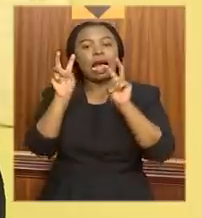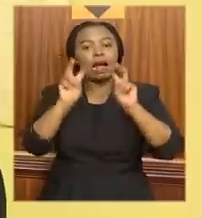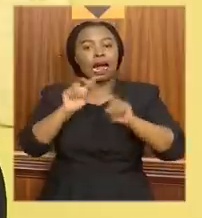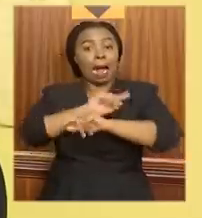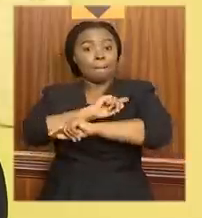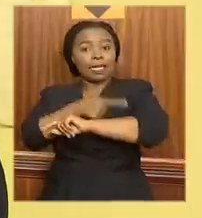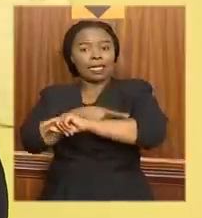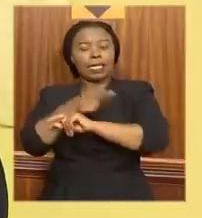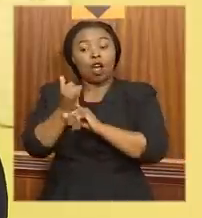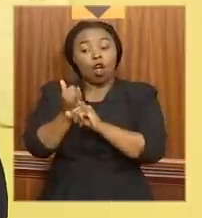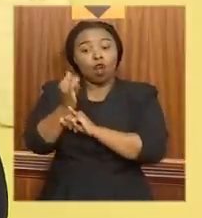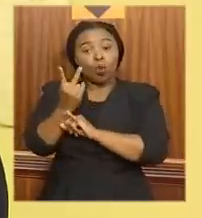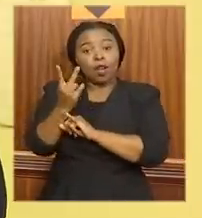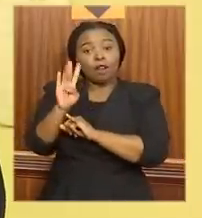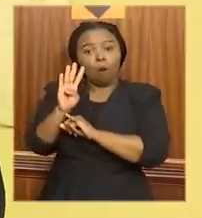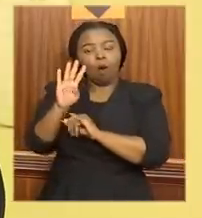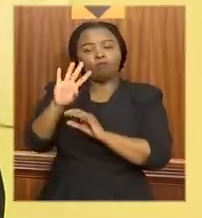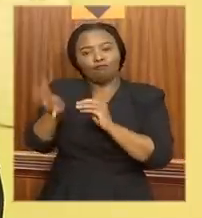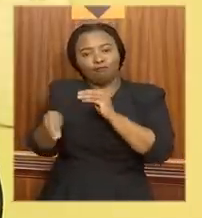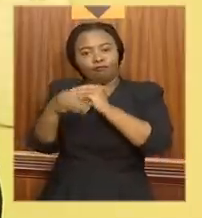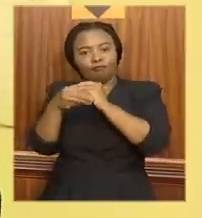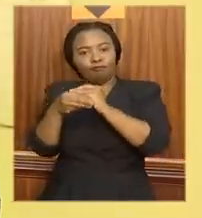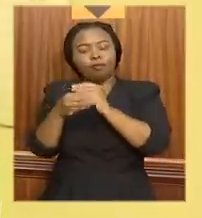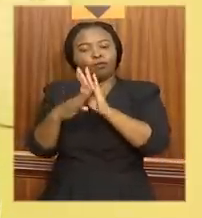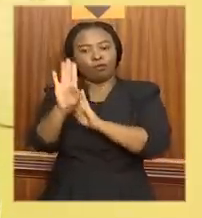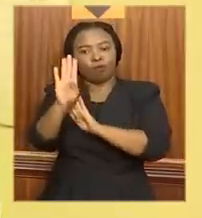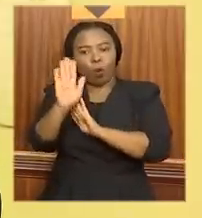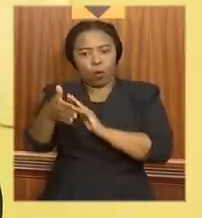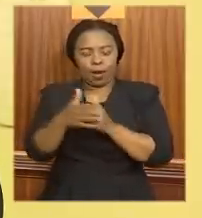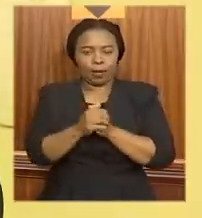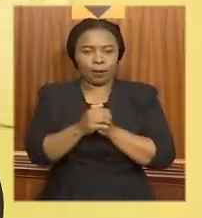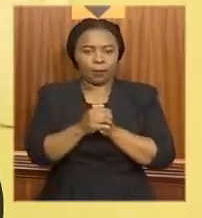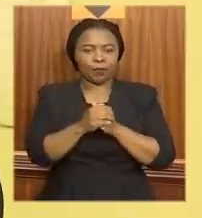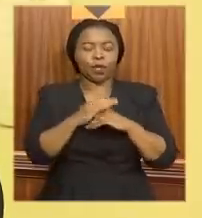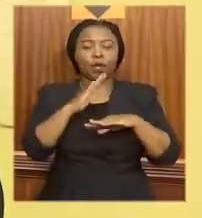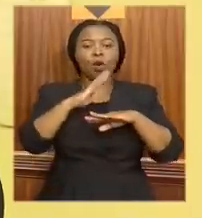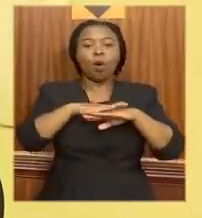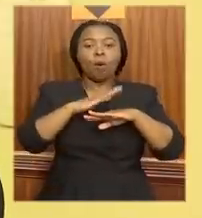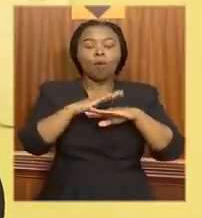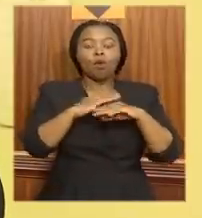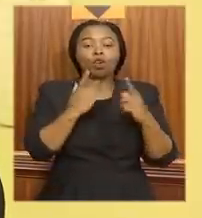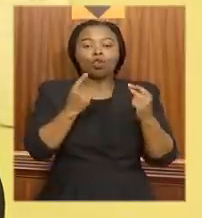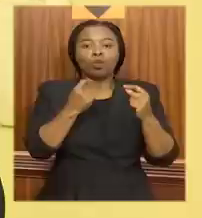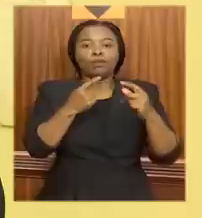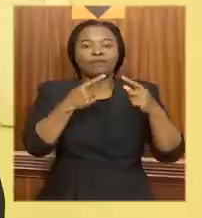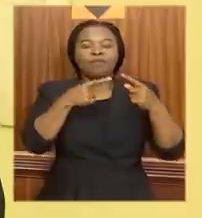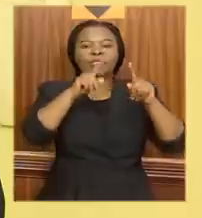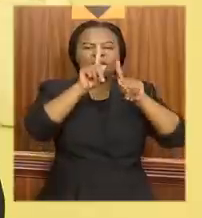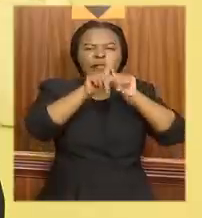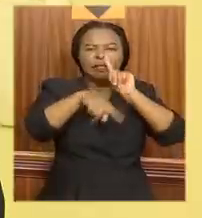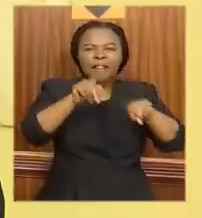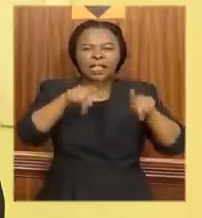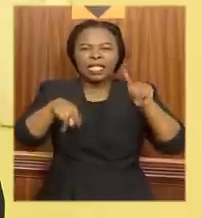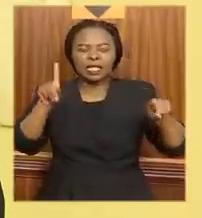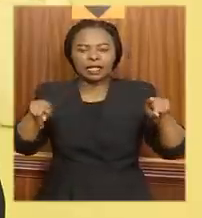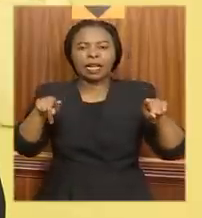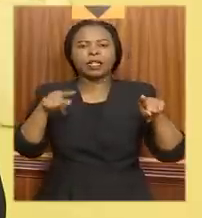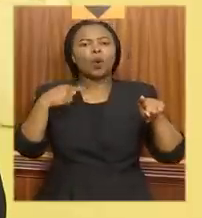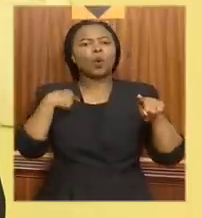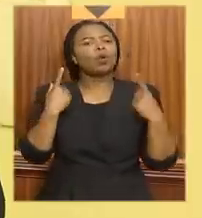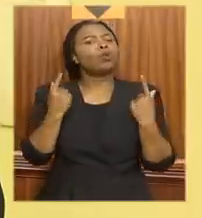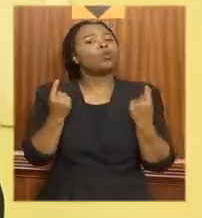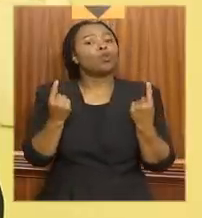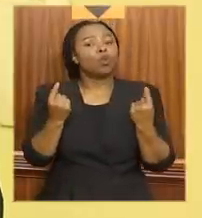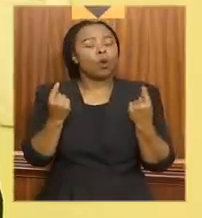2024. We have started to diversify generation by allowing parties other